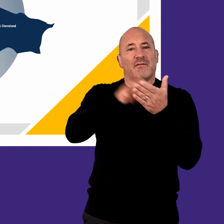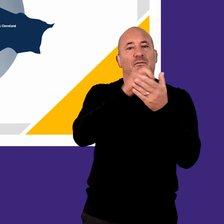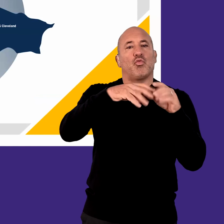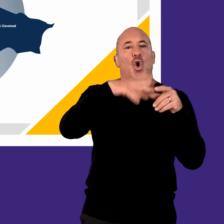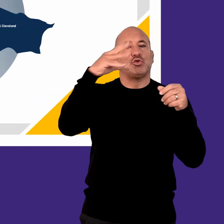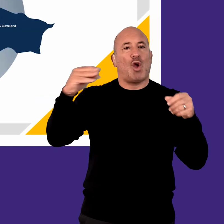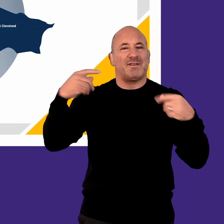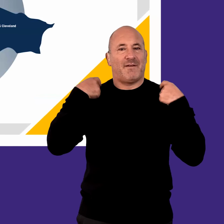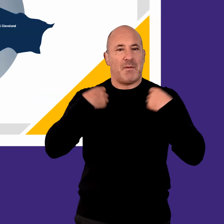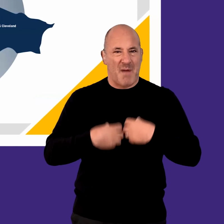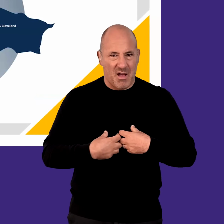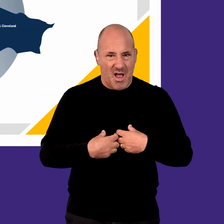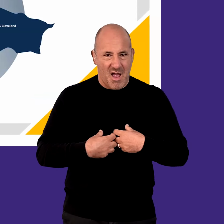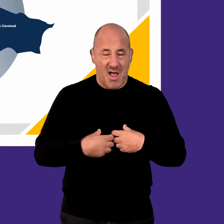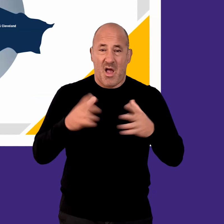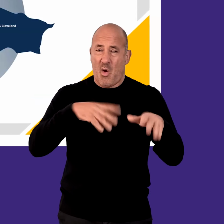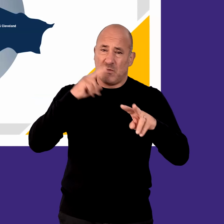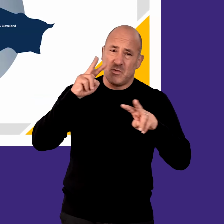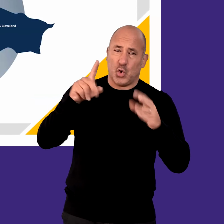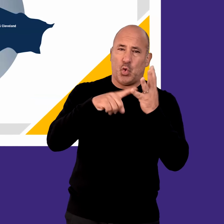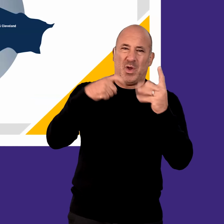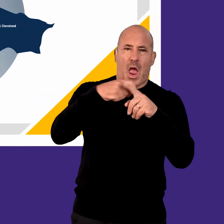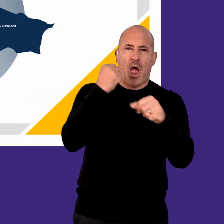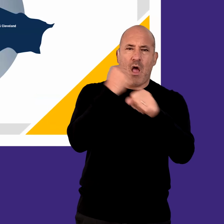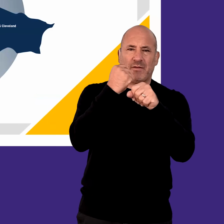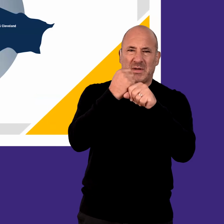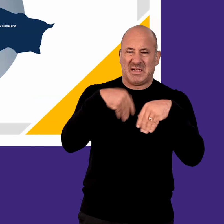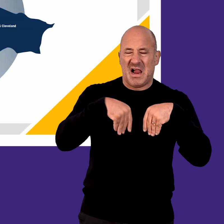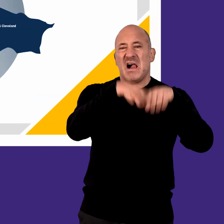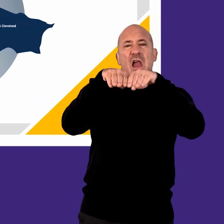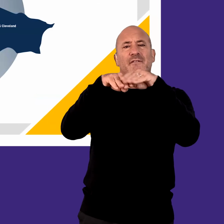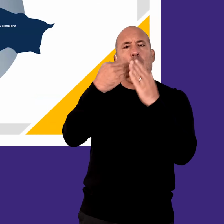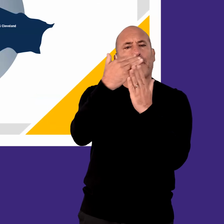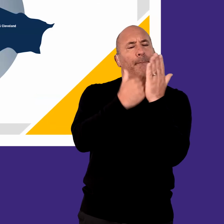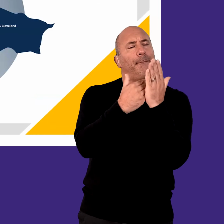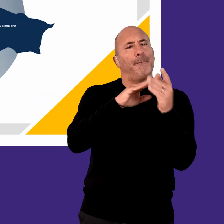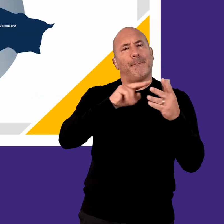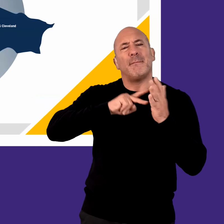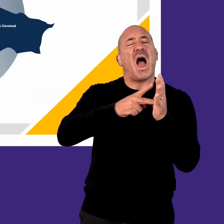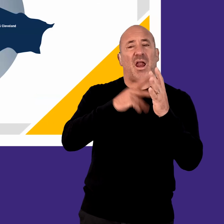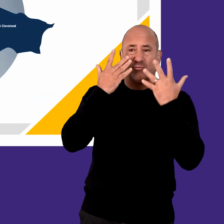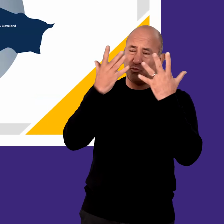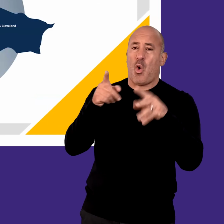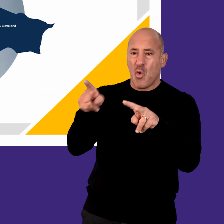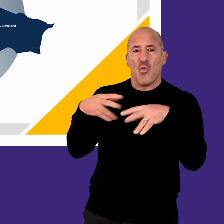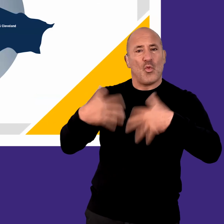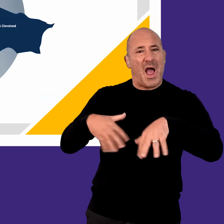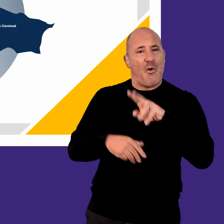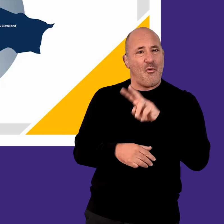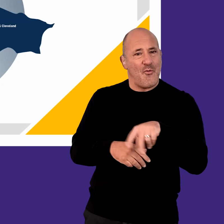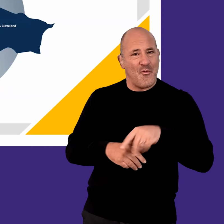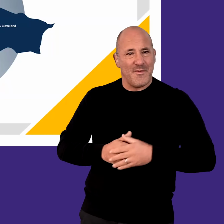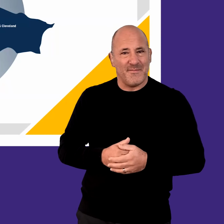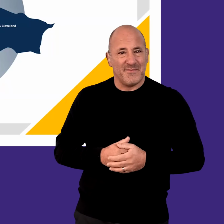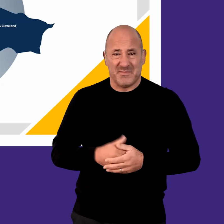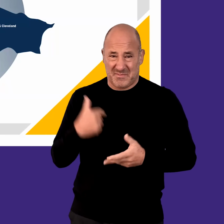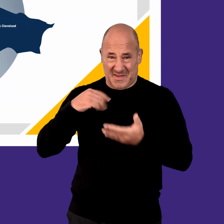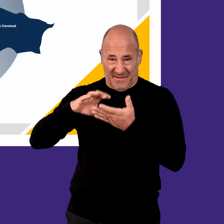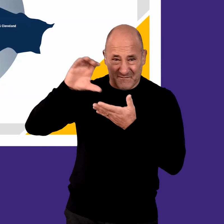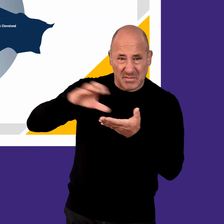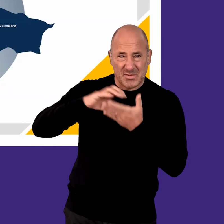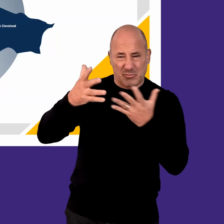an elected Conservative mayor, and it's been held up as a shining example of the UK government's levelling up agenda in action,